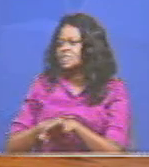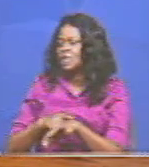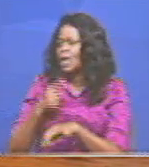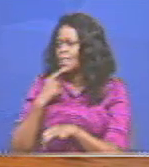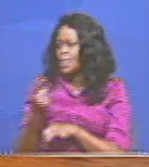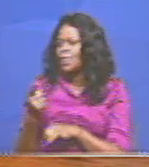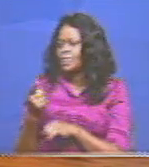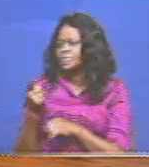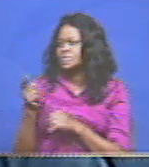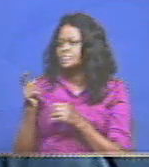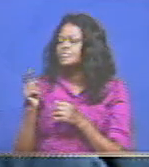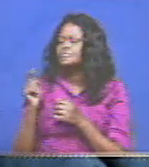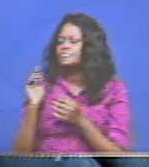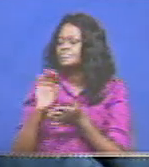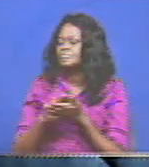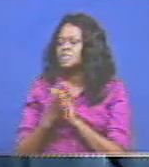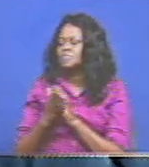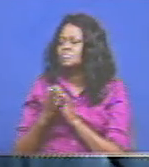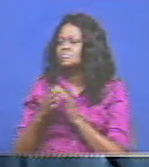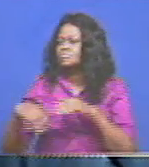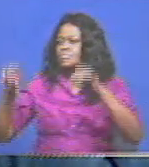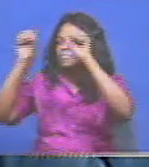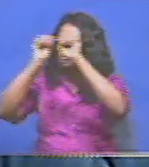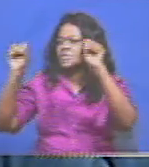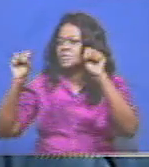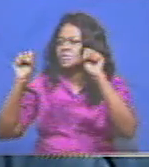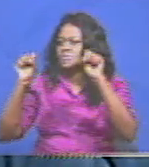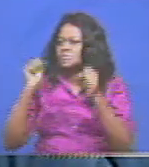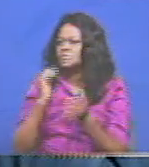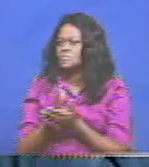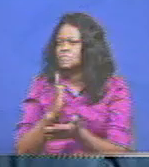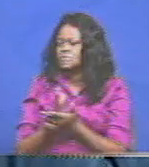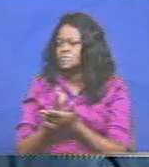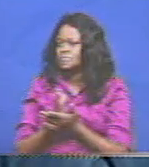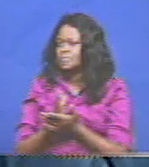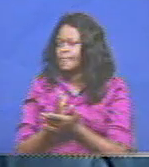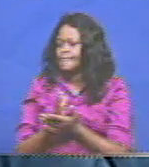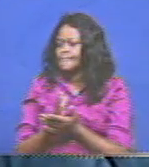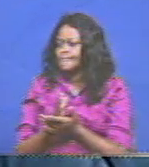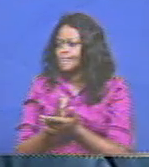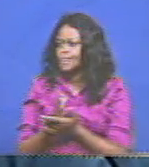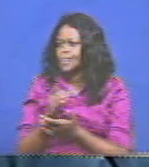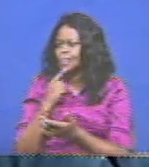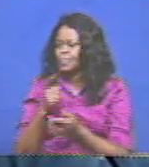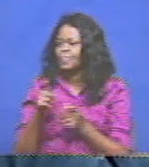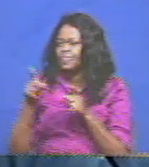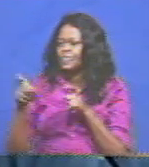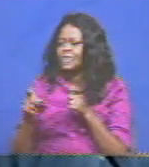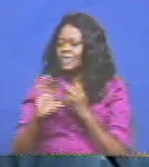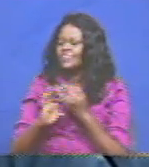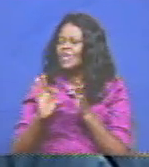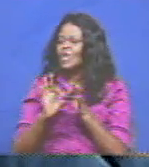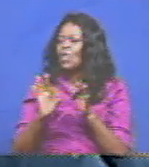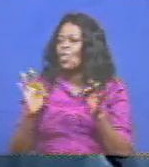to the limb of politics. Yes. And you know very well that, in fact, mm-hmm. he Moi ruled this country for a very long